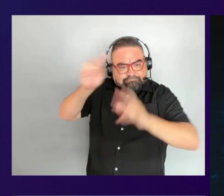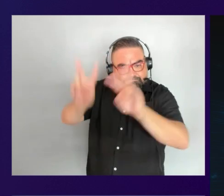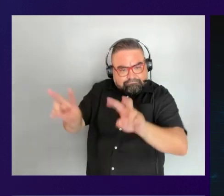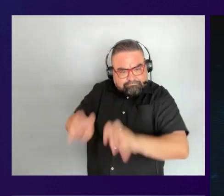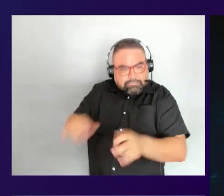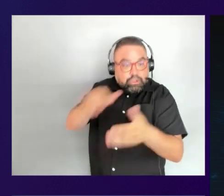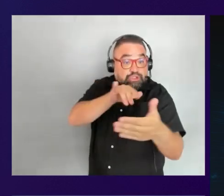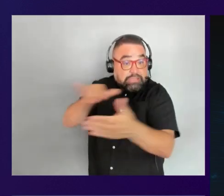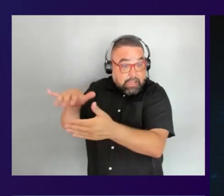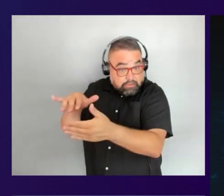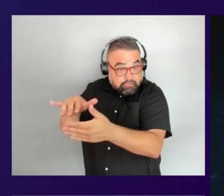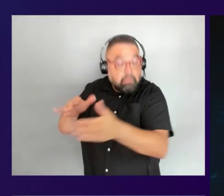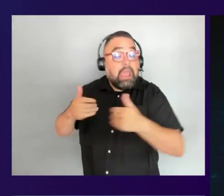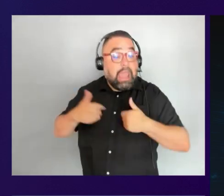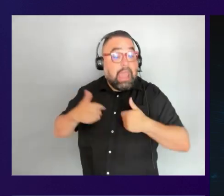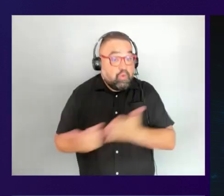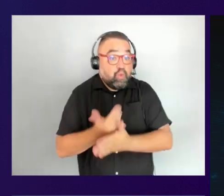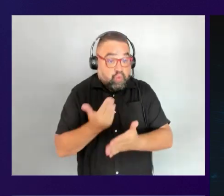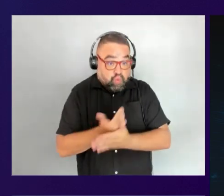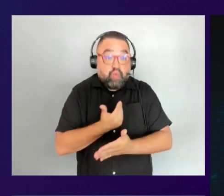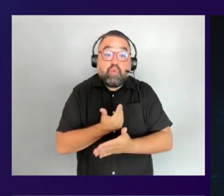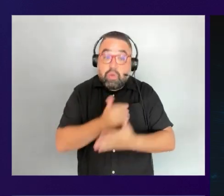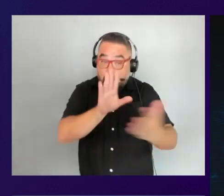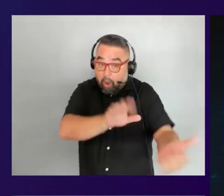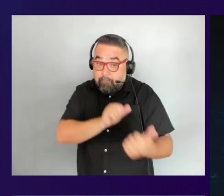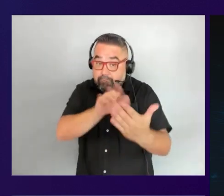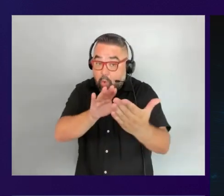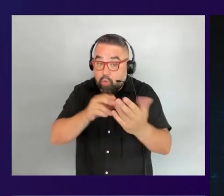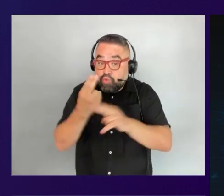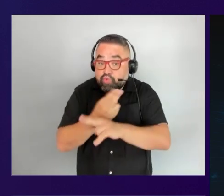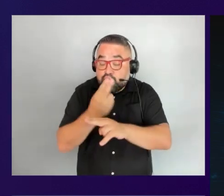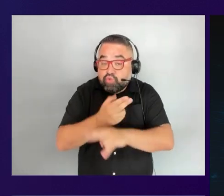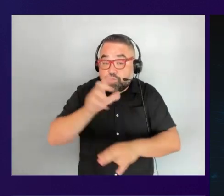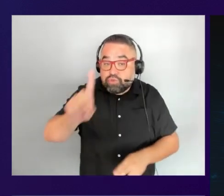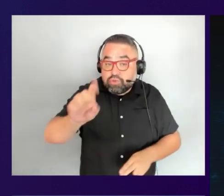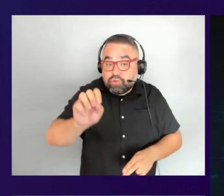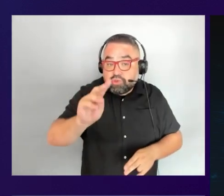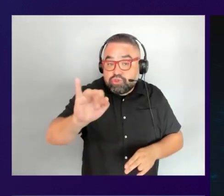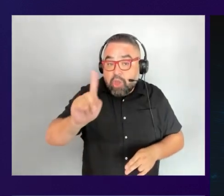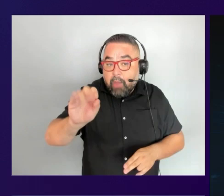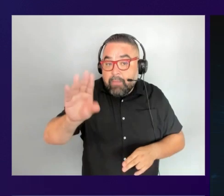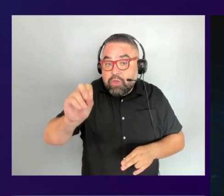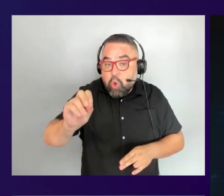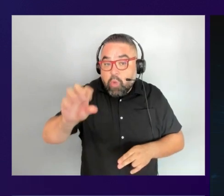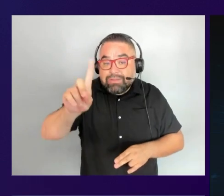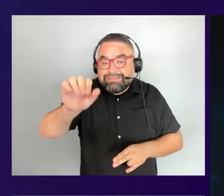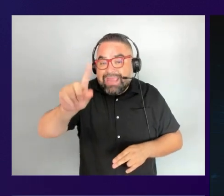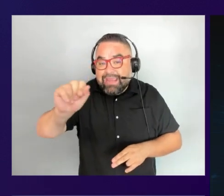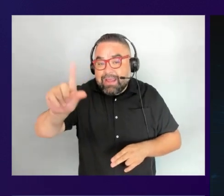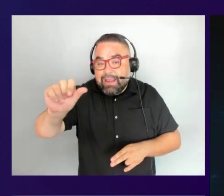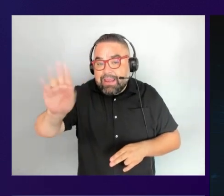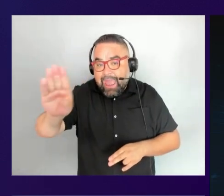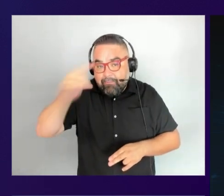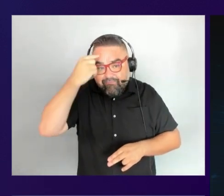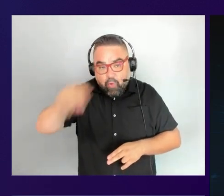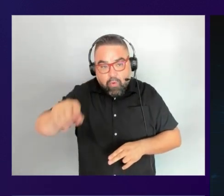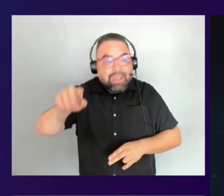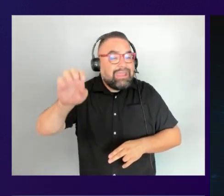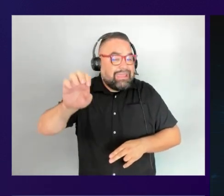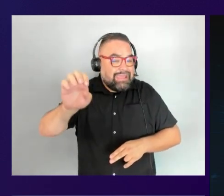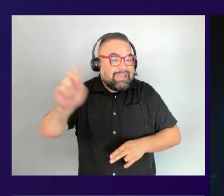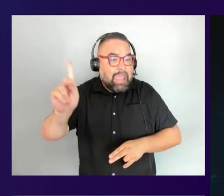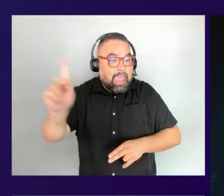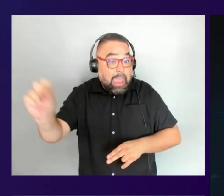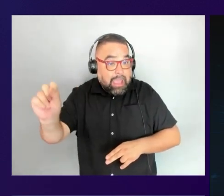adopted a modern data analytics approach, leveraging Domino Data Lab on Amazon EKS, and needed a modern storage solution to